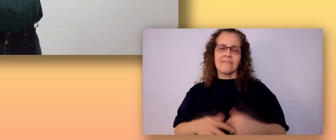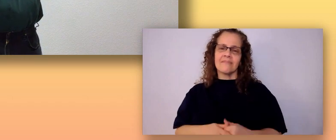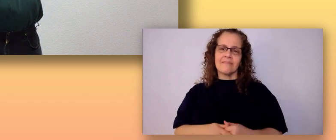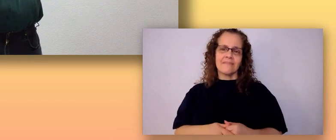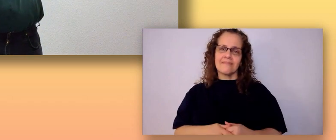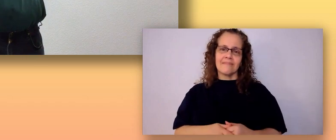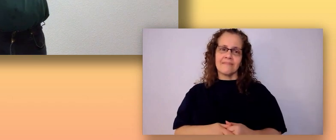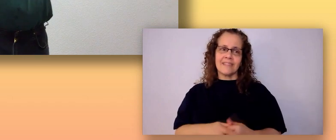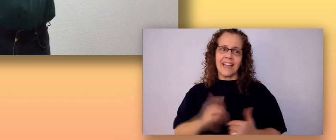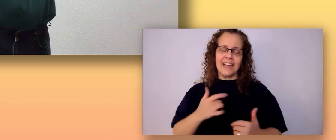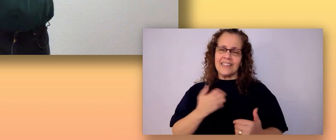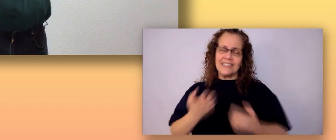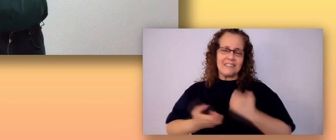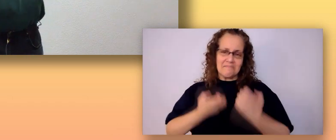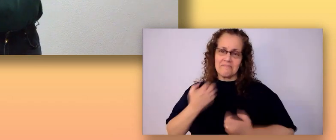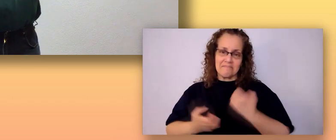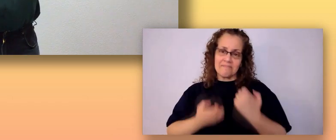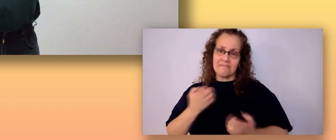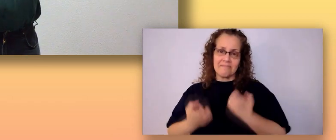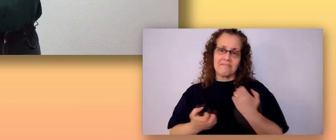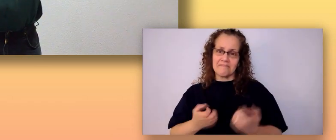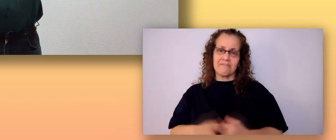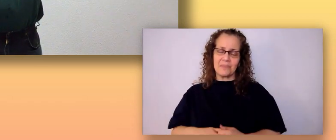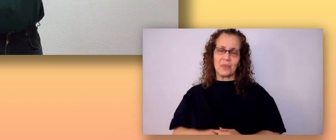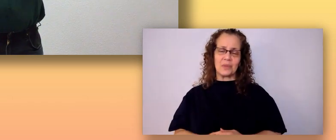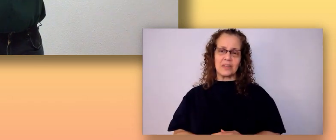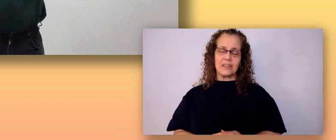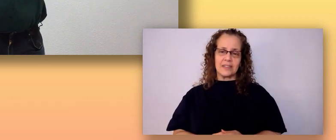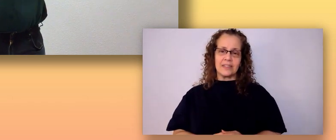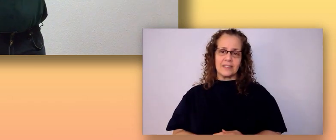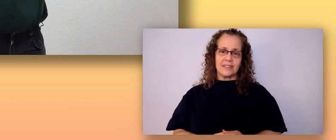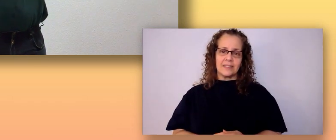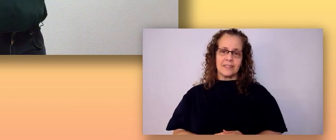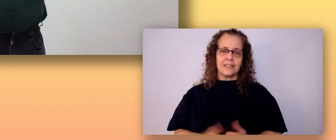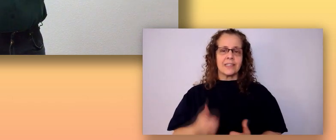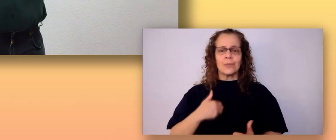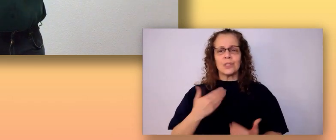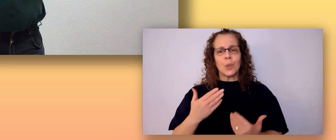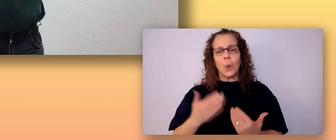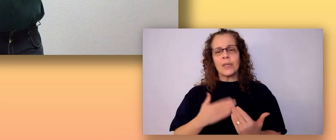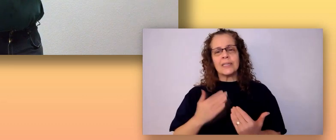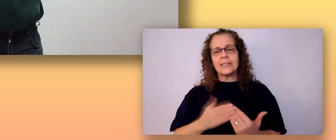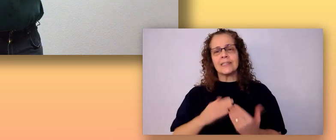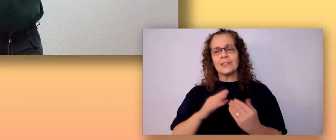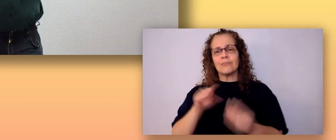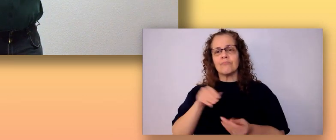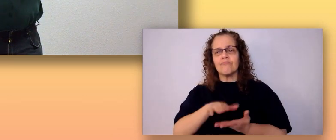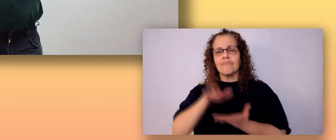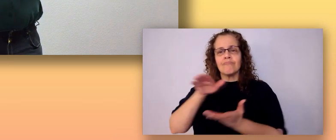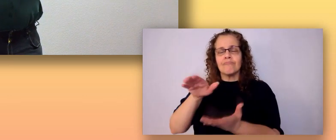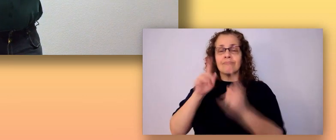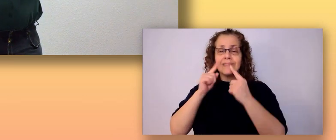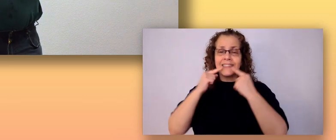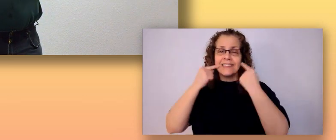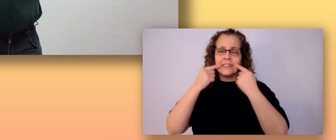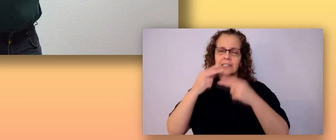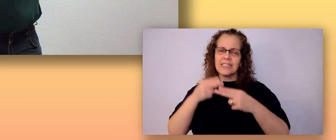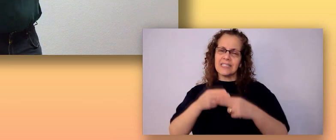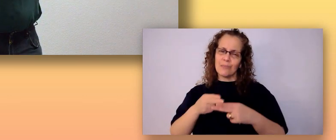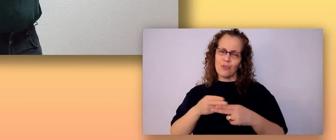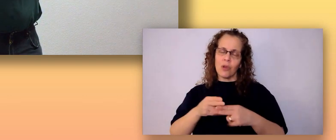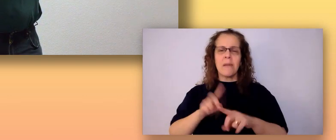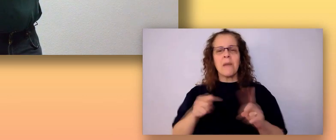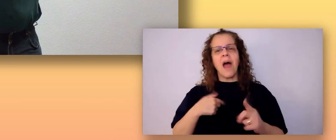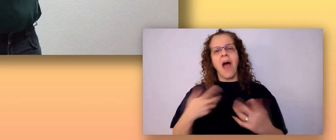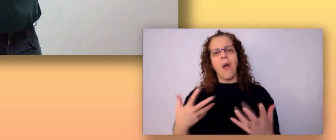I nearly cried right then and there. It was so easy to bring a temporary smile to her face. But I wanted